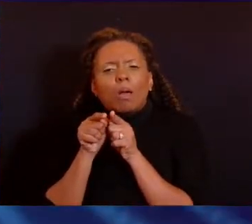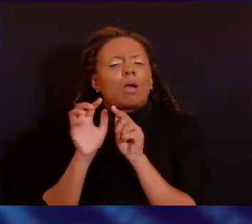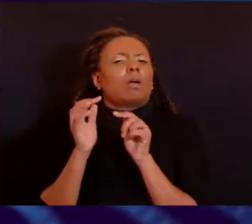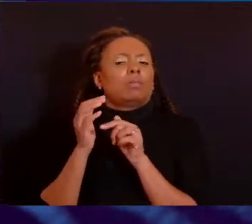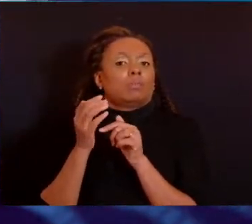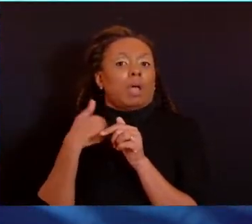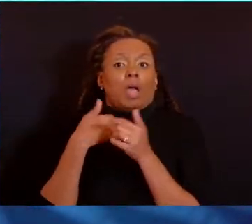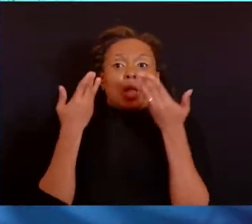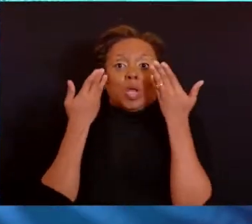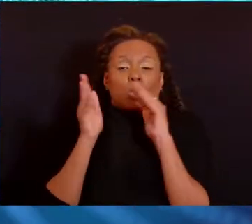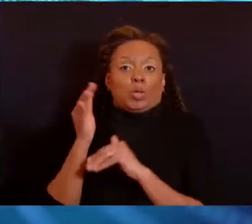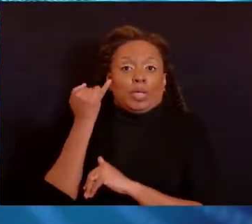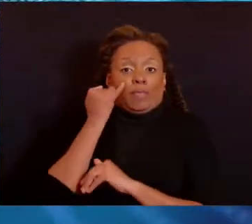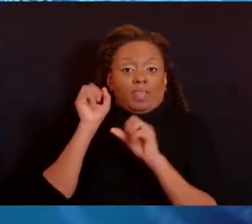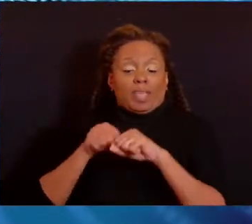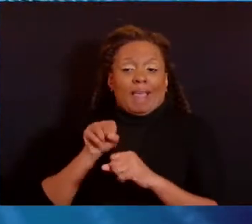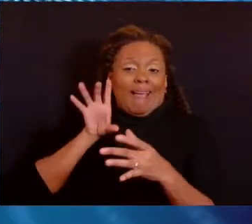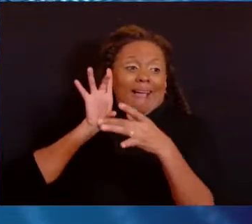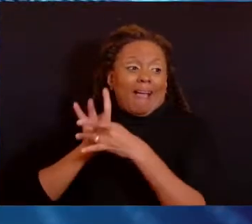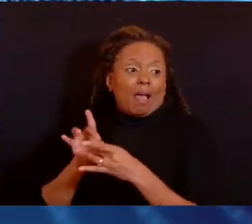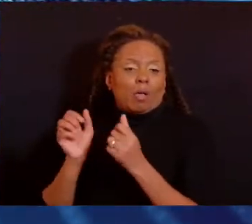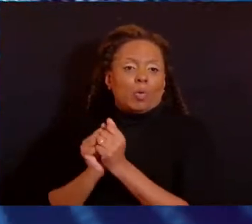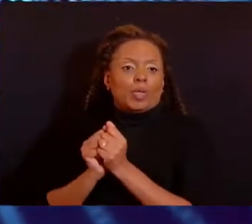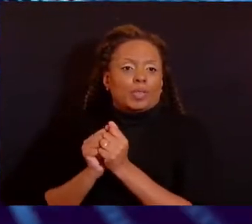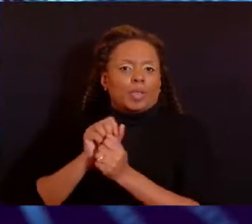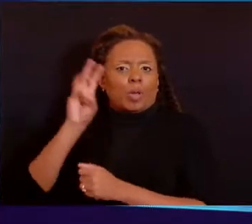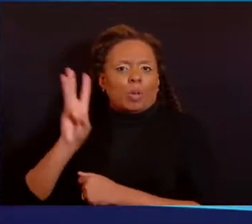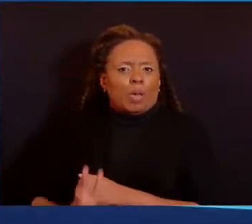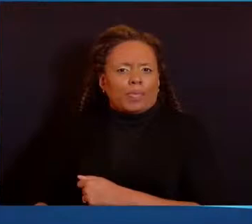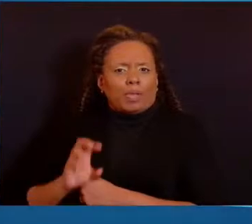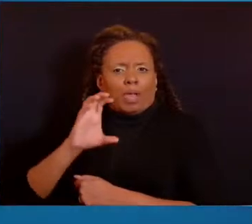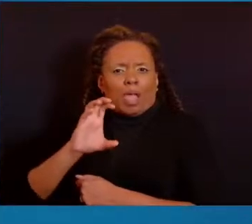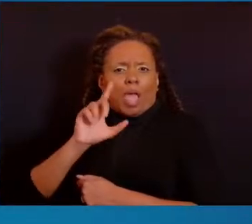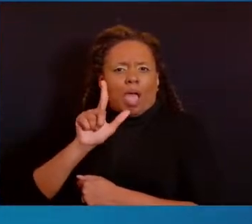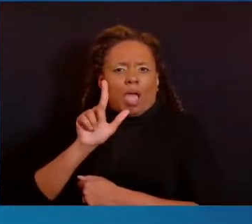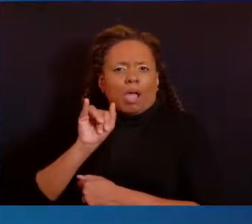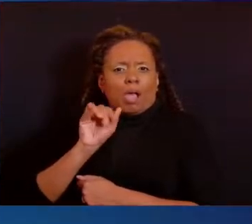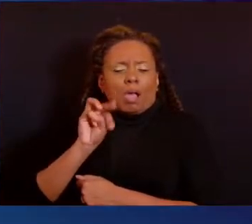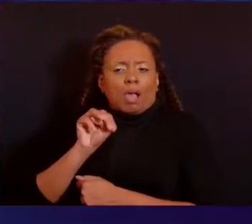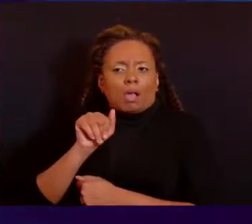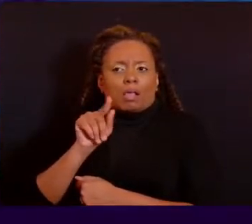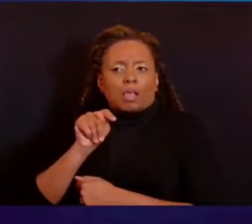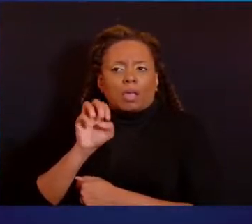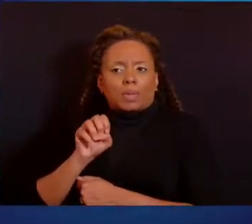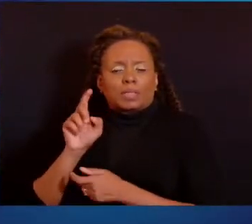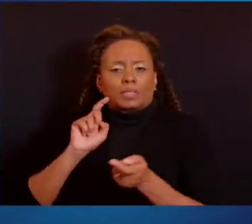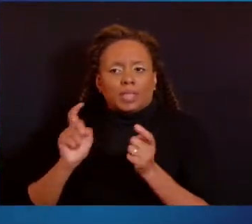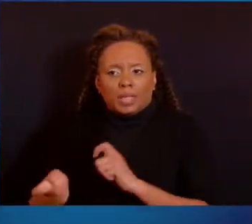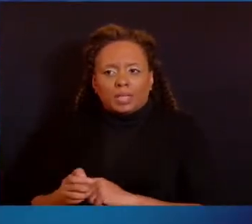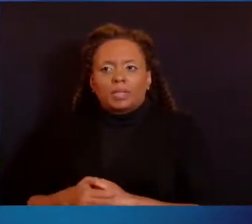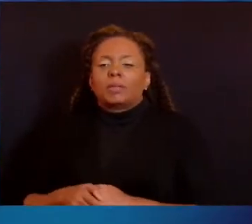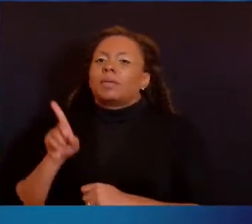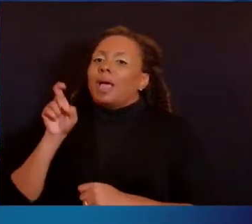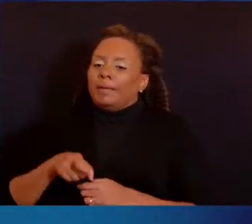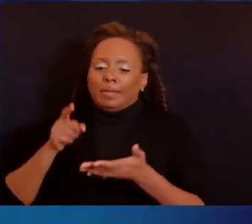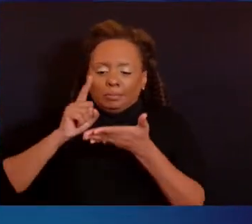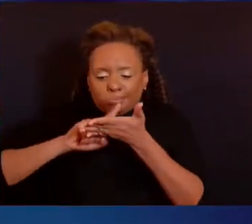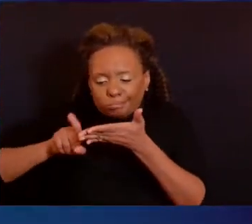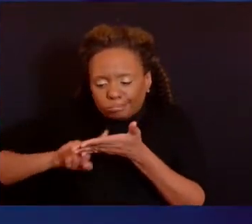fallout of climate change itself, we first need to actually look at the data, have a good look at it, and research over the data and make sure